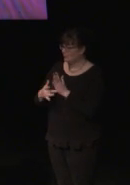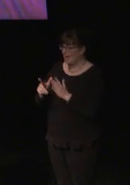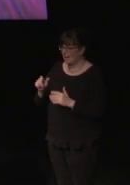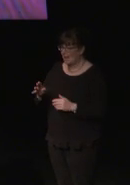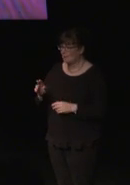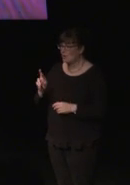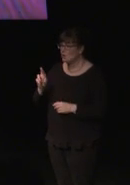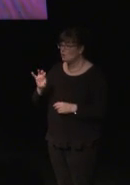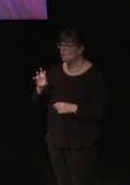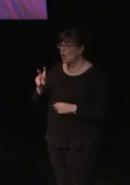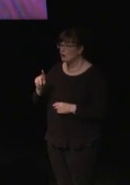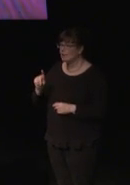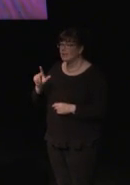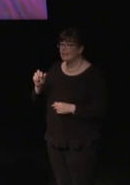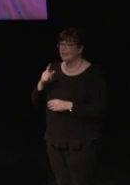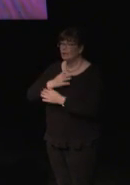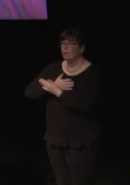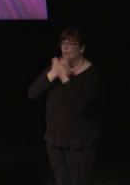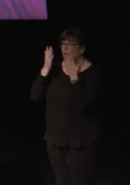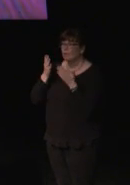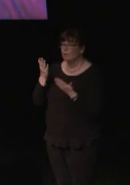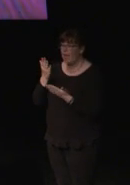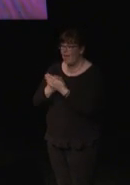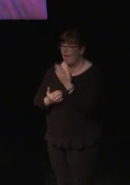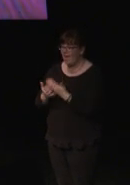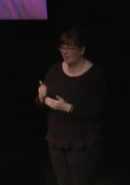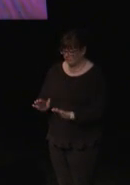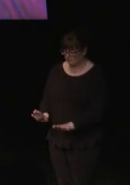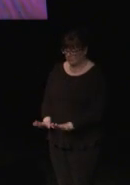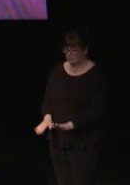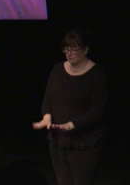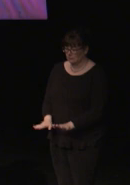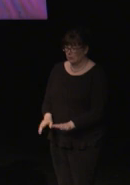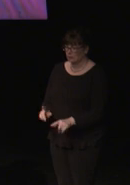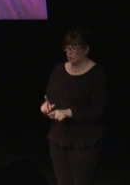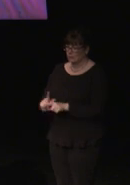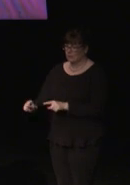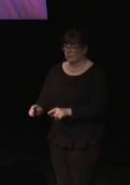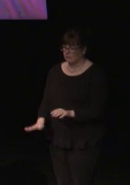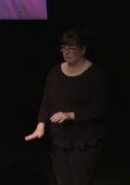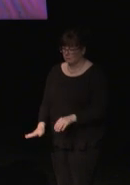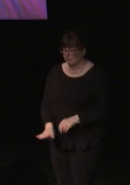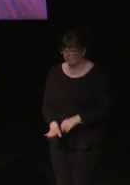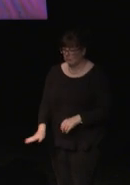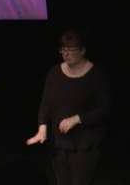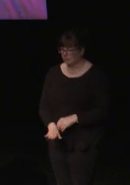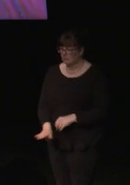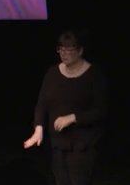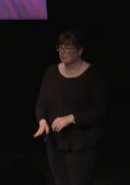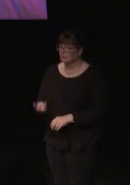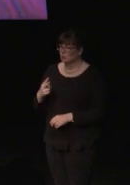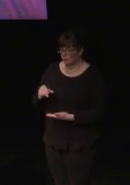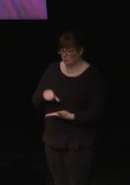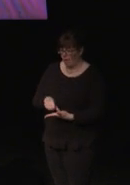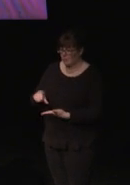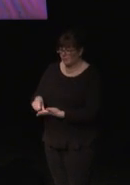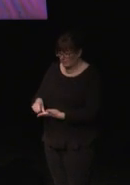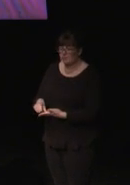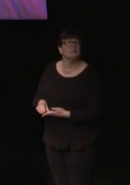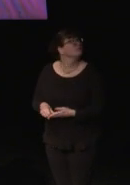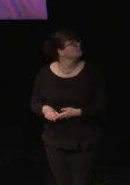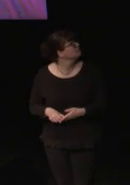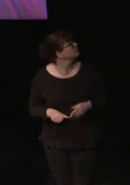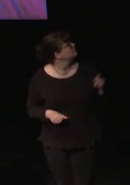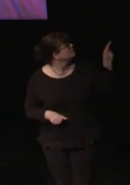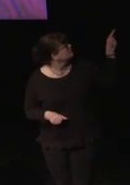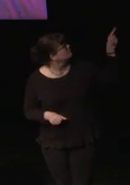hands. She has a foot pedal to accelerate, and she slides her leg between two buttons. And she uses those two buttons. She hits